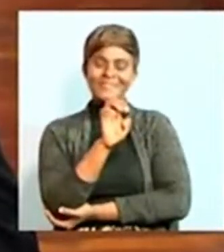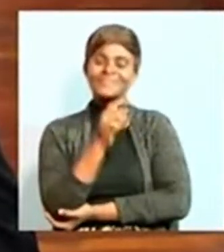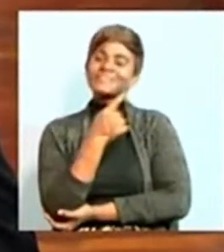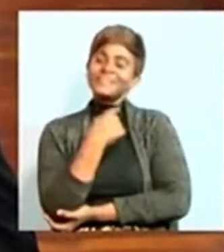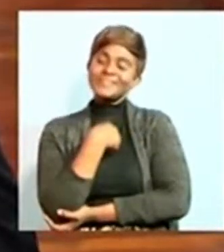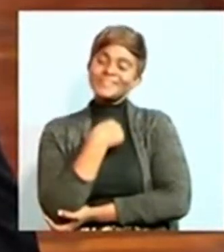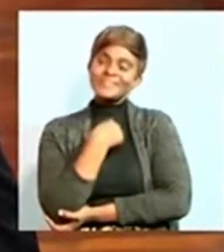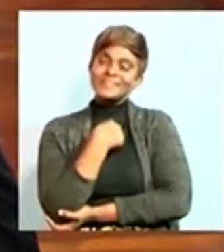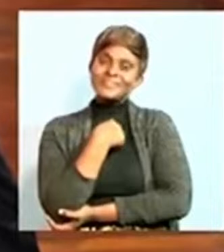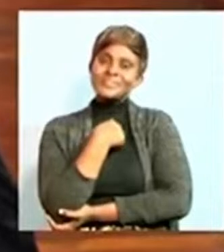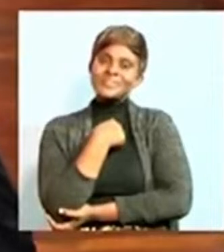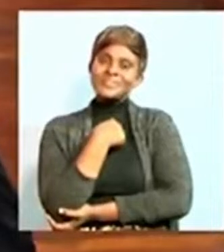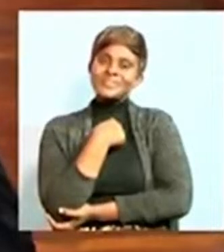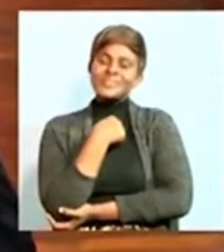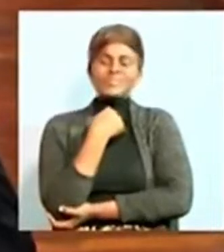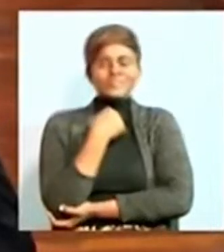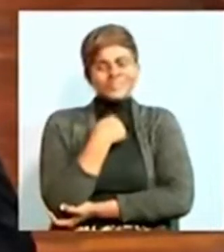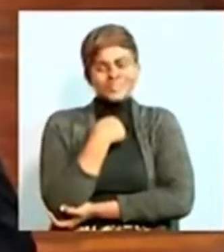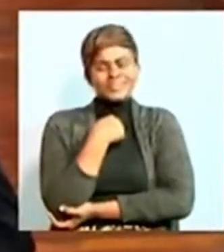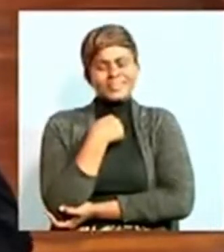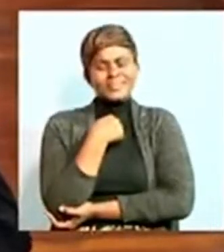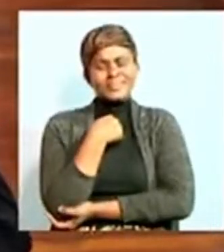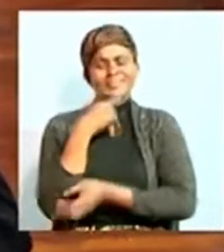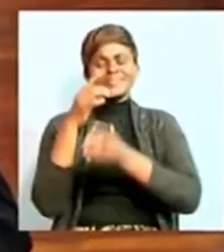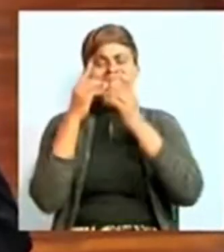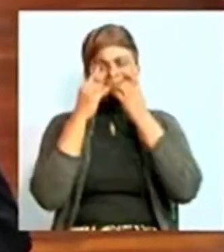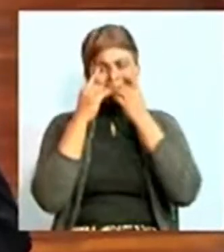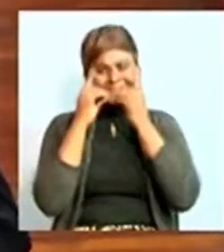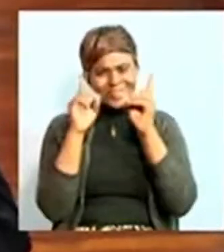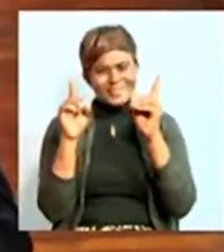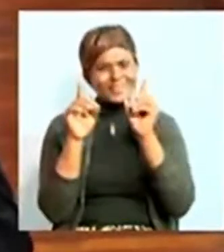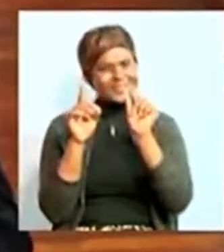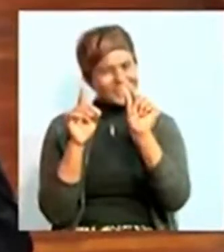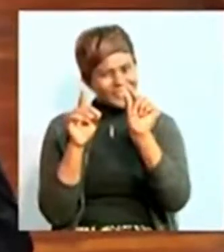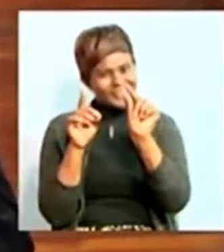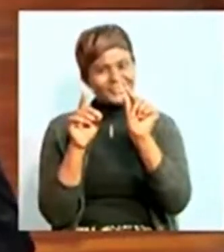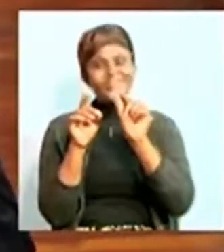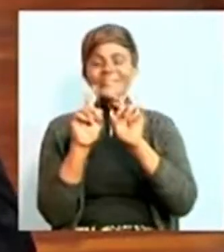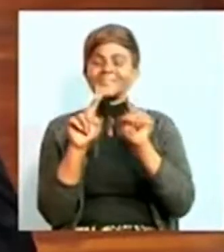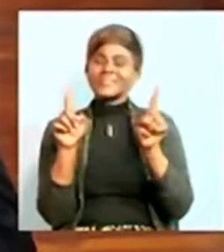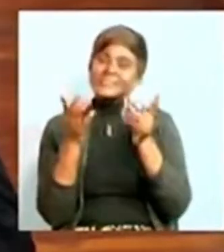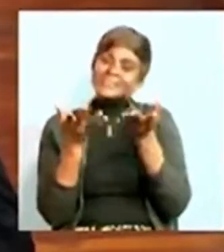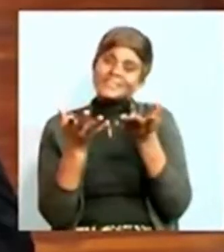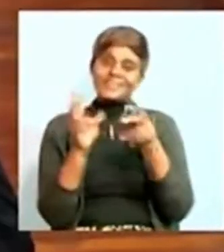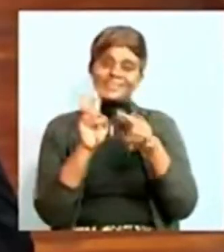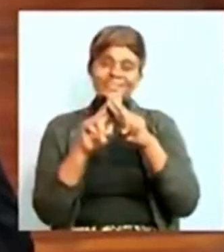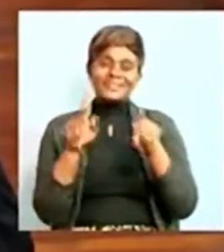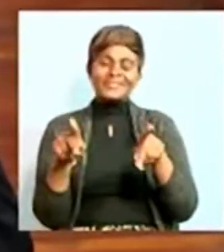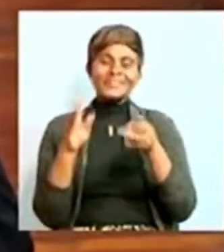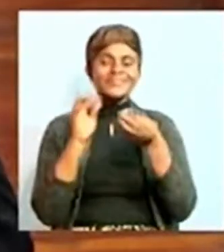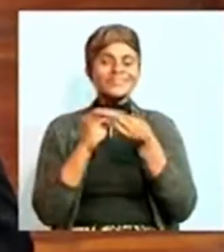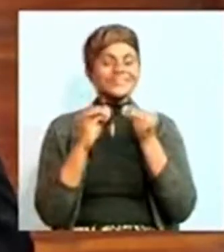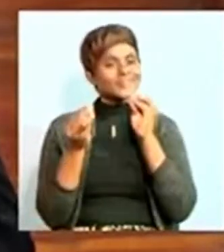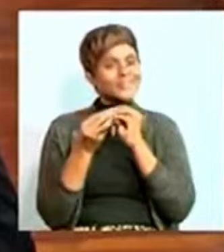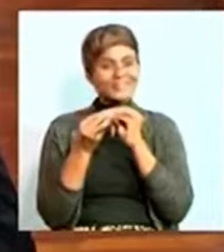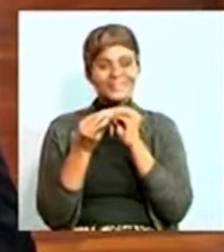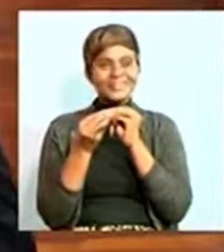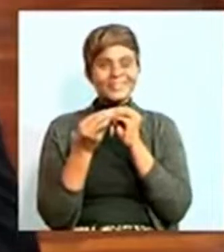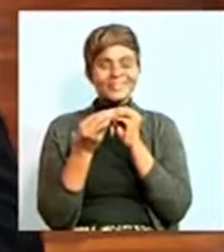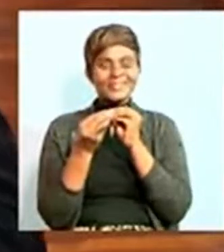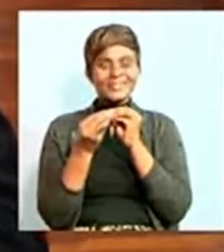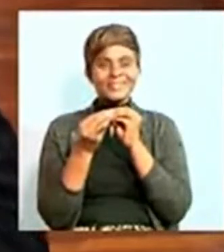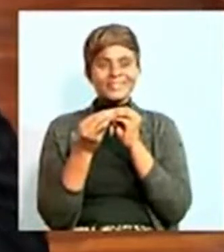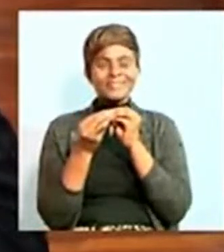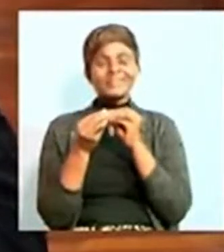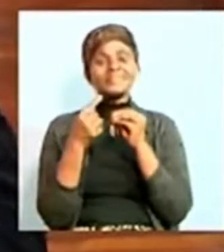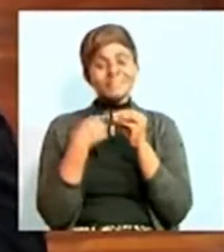I was almost declaring, but Chair, the numbers are putting